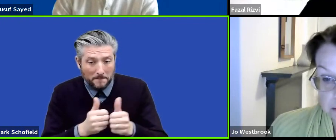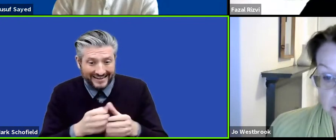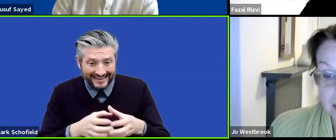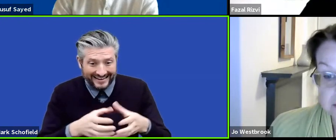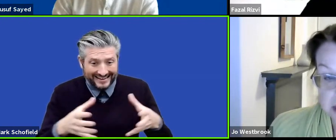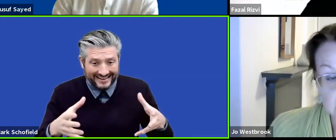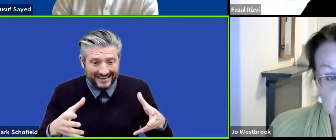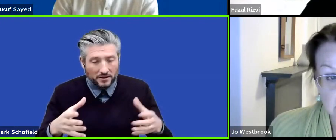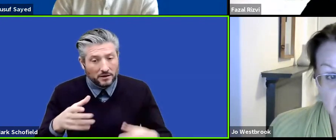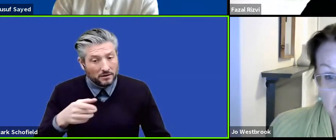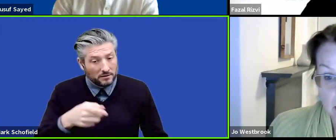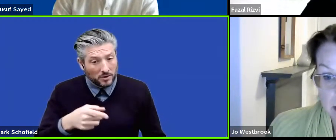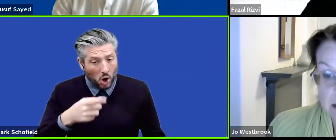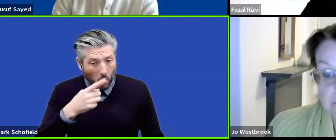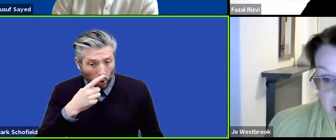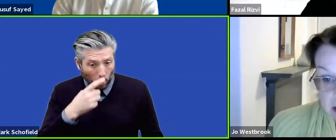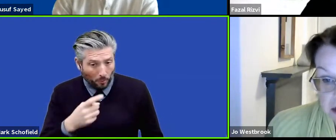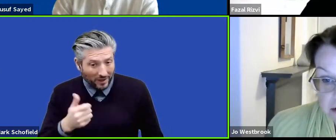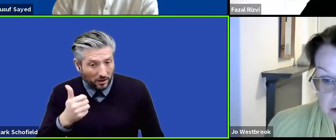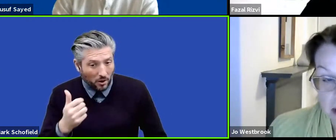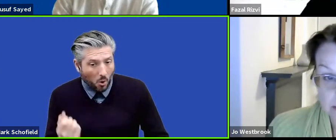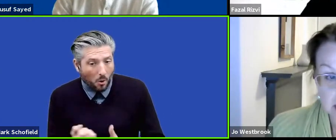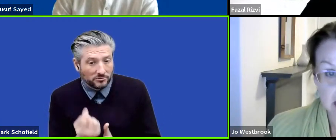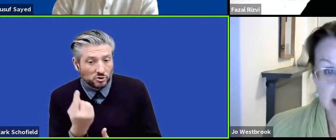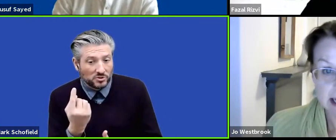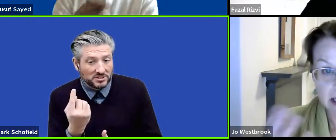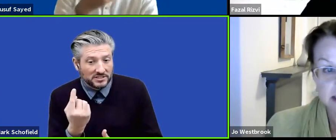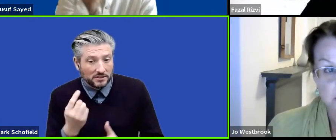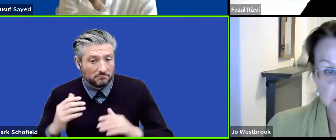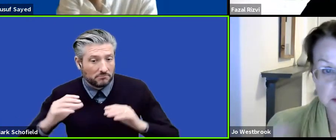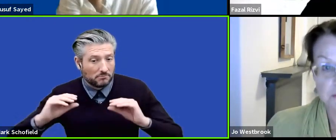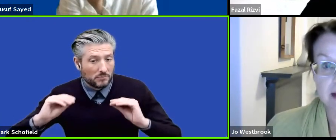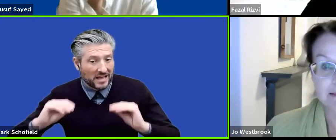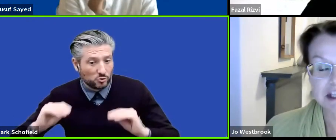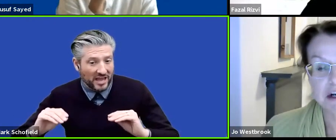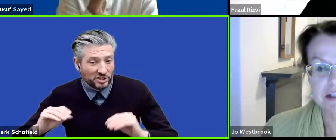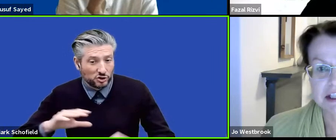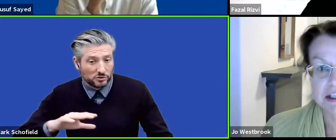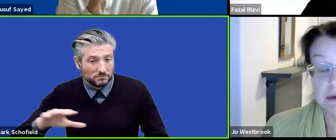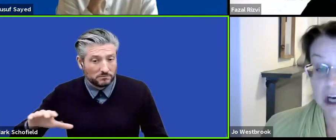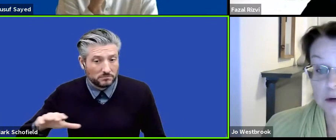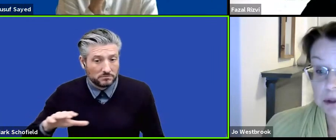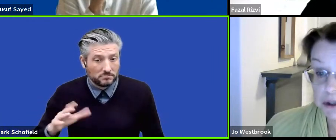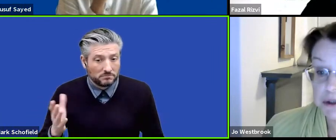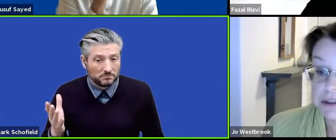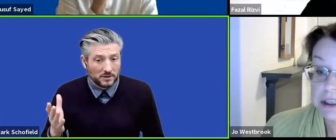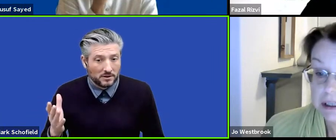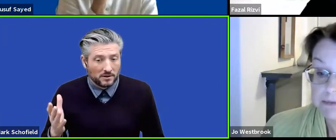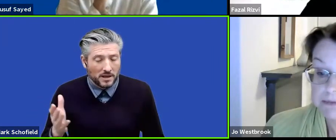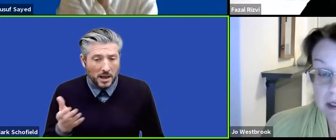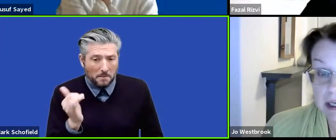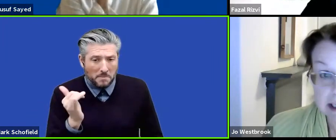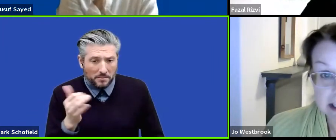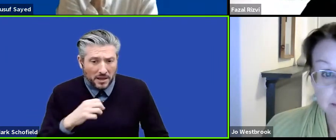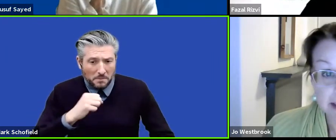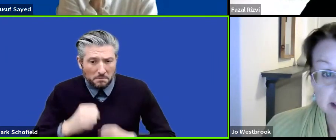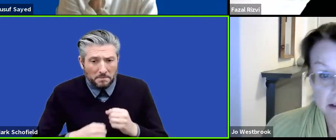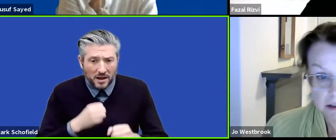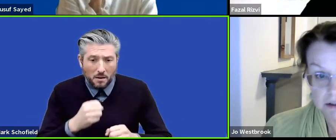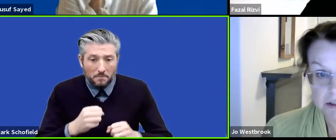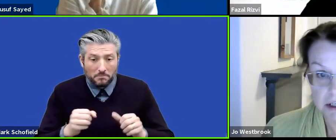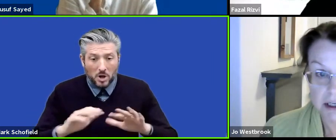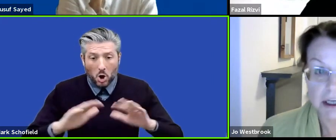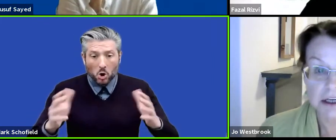or certain privatizing factors? I mean, I suppose, could that be turned into a global good in any